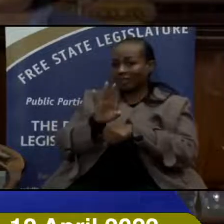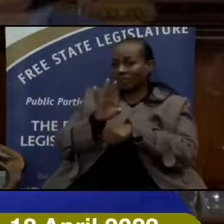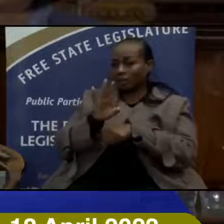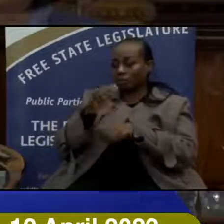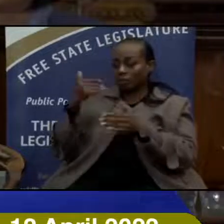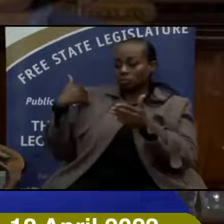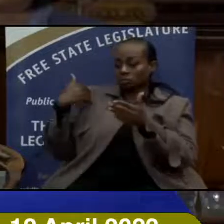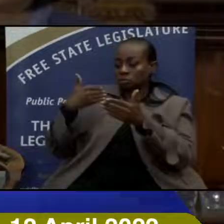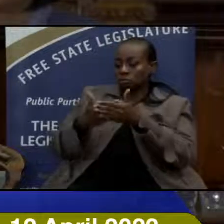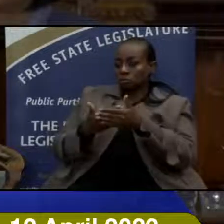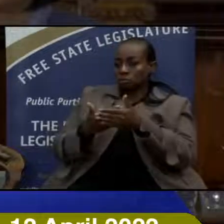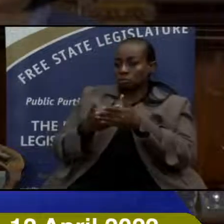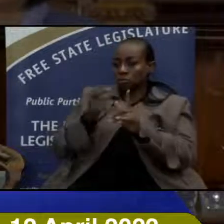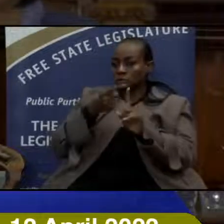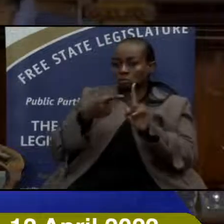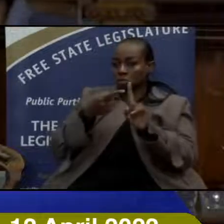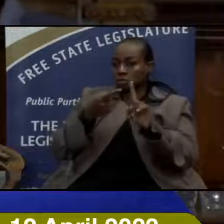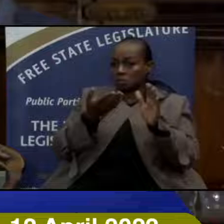of